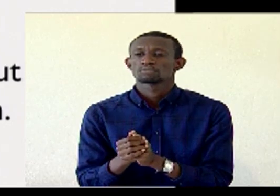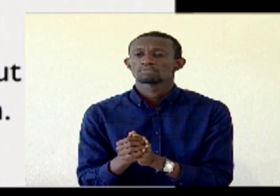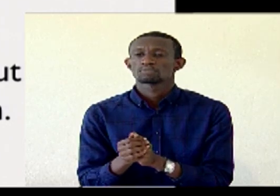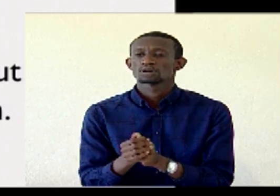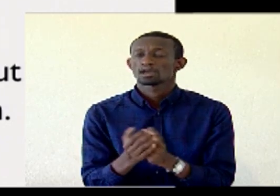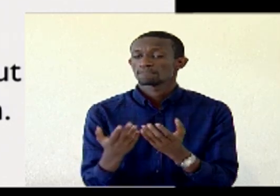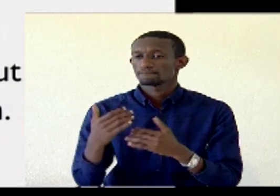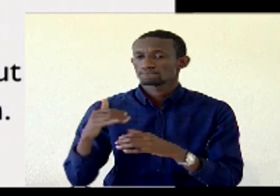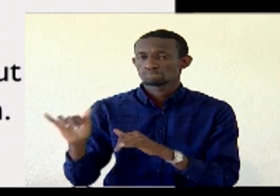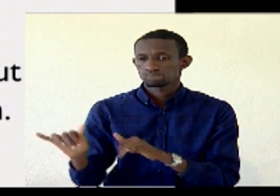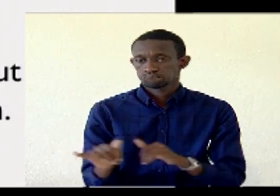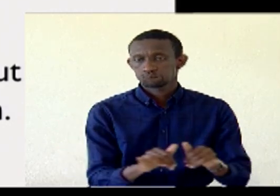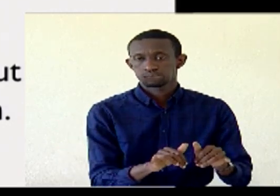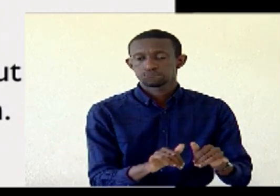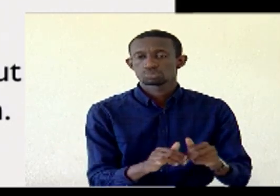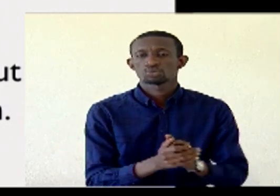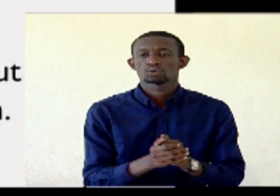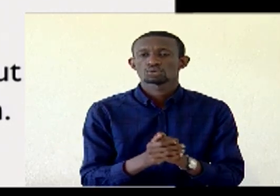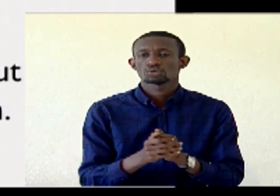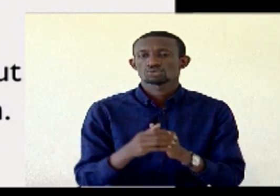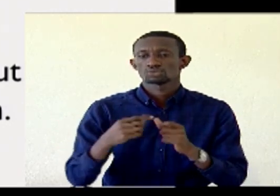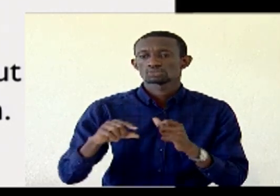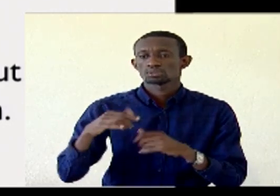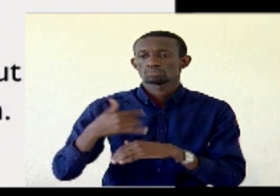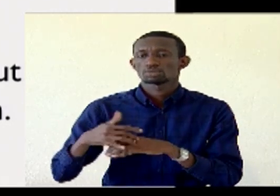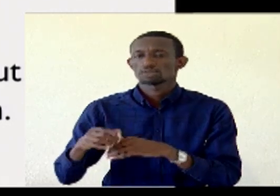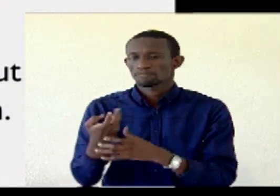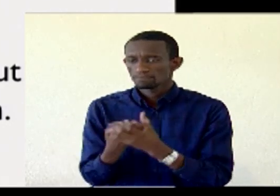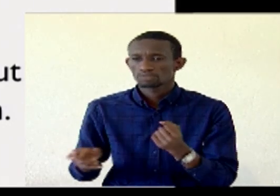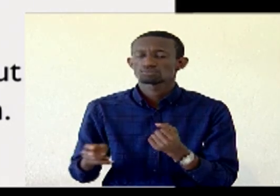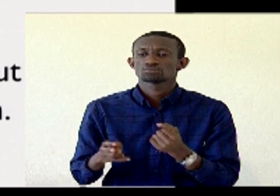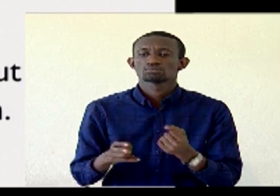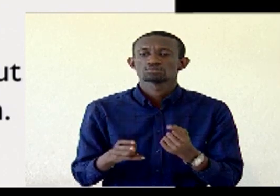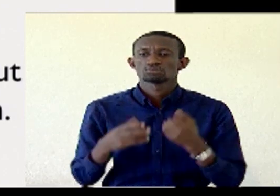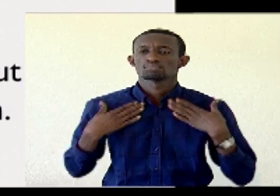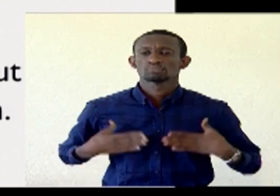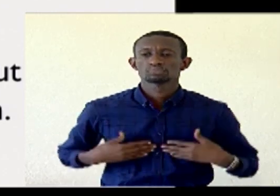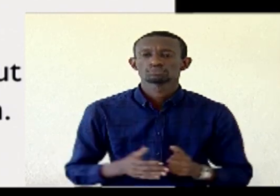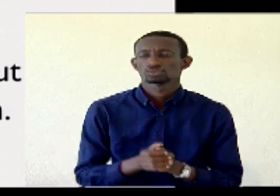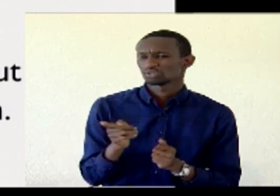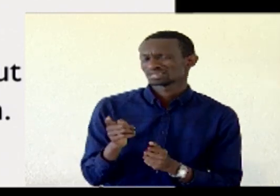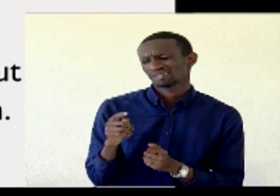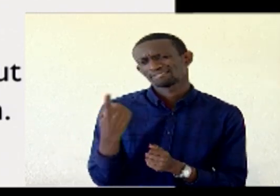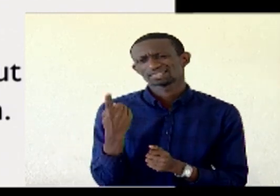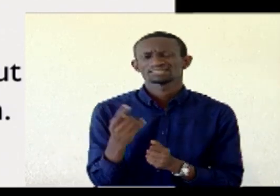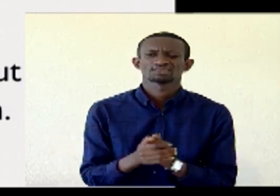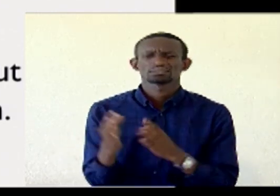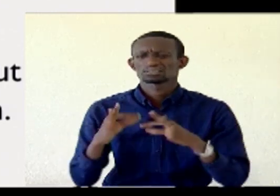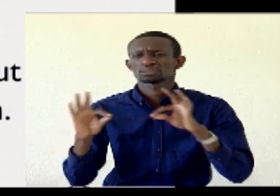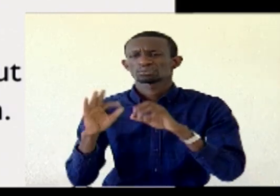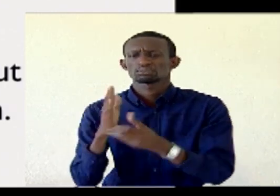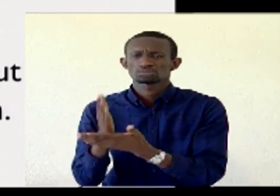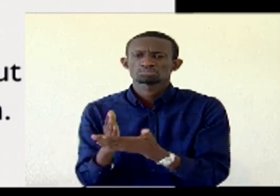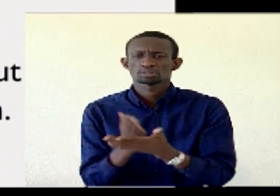urinary bladder to the outside of the body. So these are the major components of the urinary system. So the